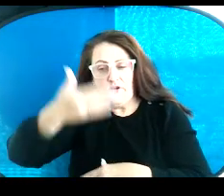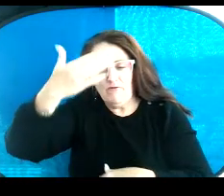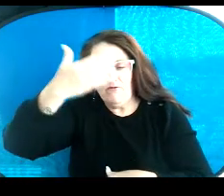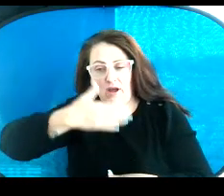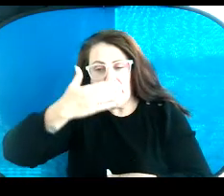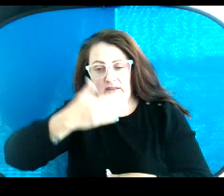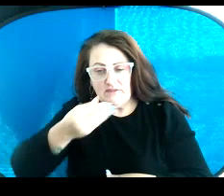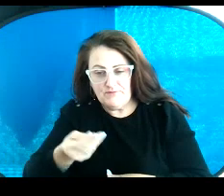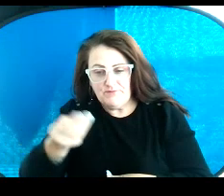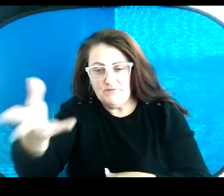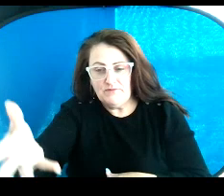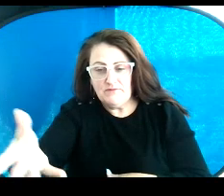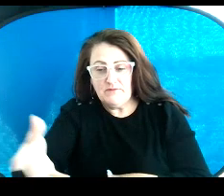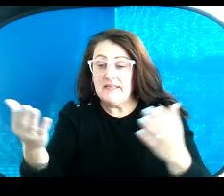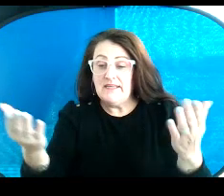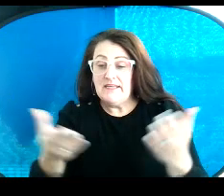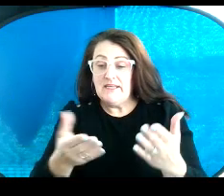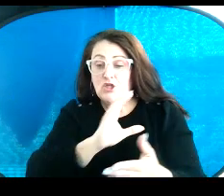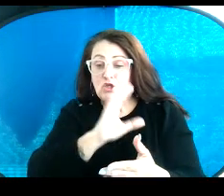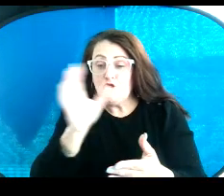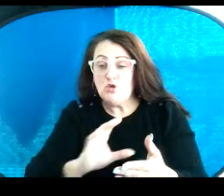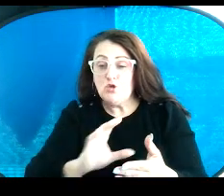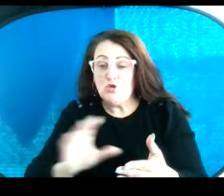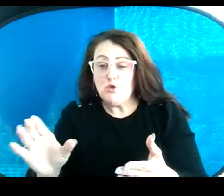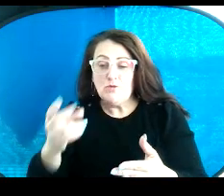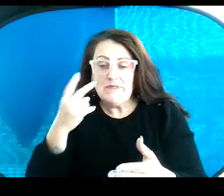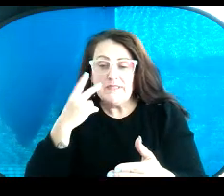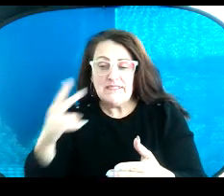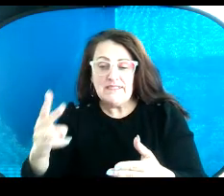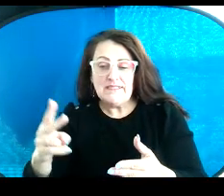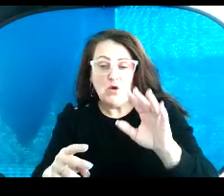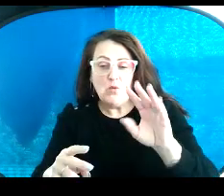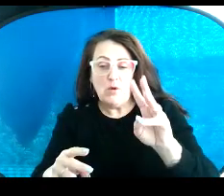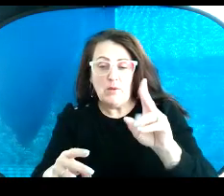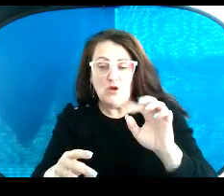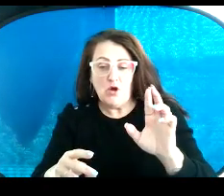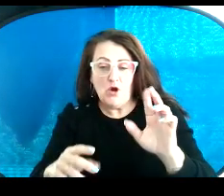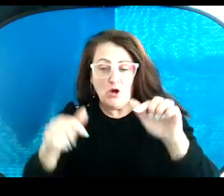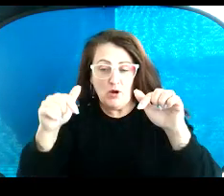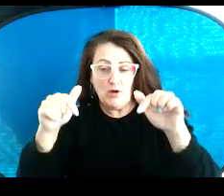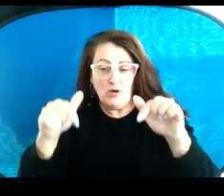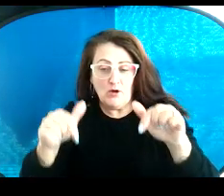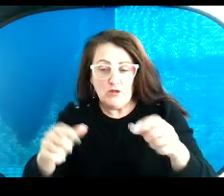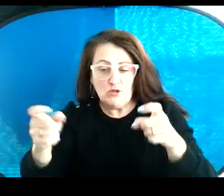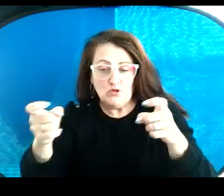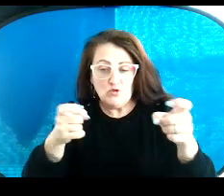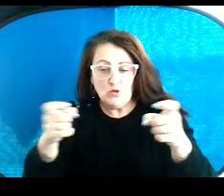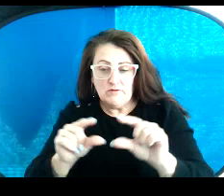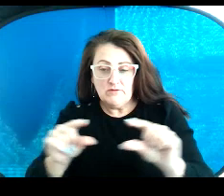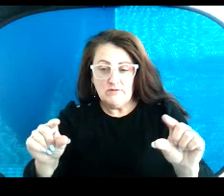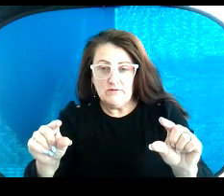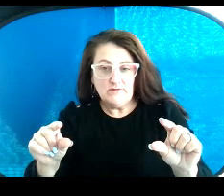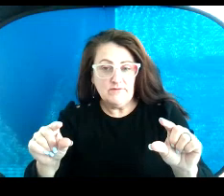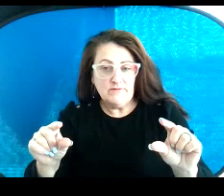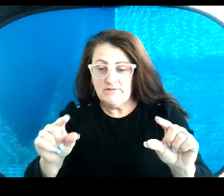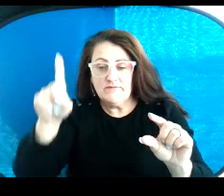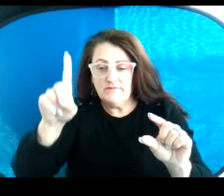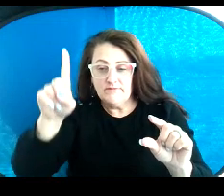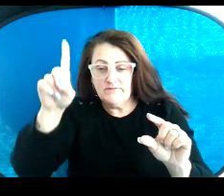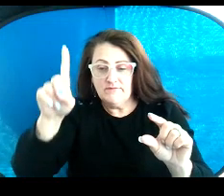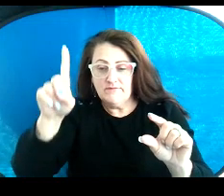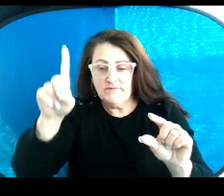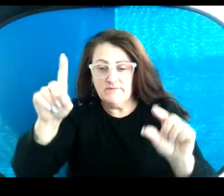For those attending via Zoom, you should see the webinar control panel, likely located on the bottom of your screen. There you'll find the raise hand and Q&A tabs. We